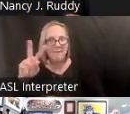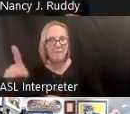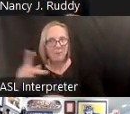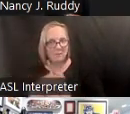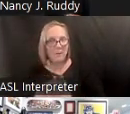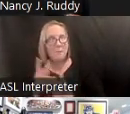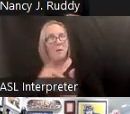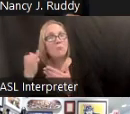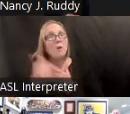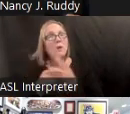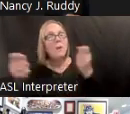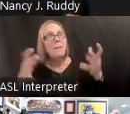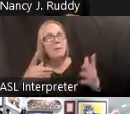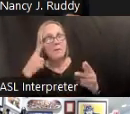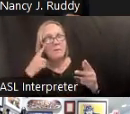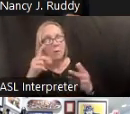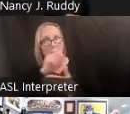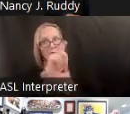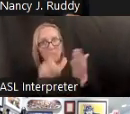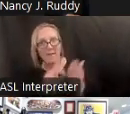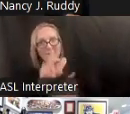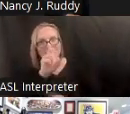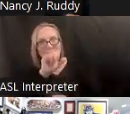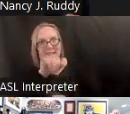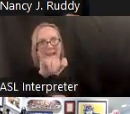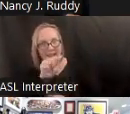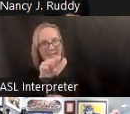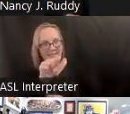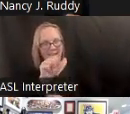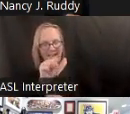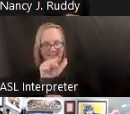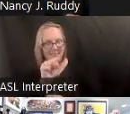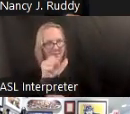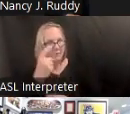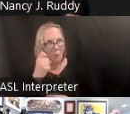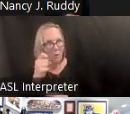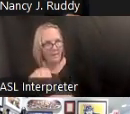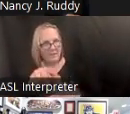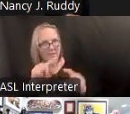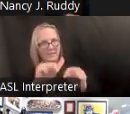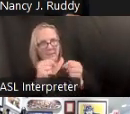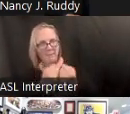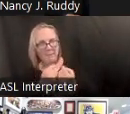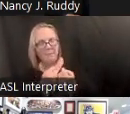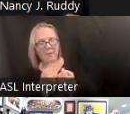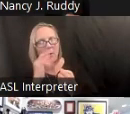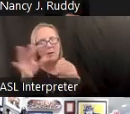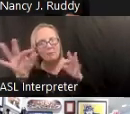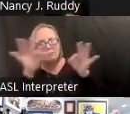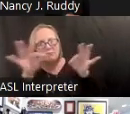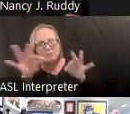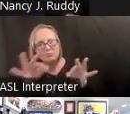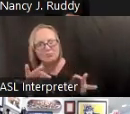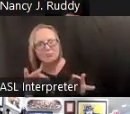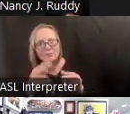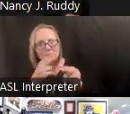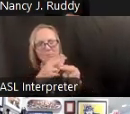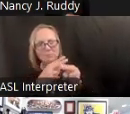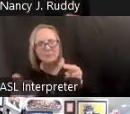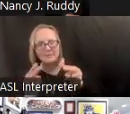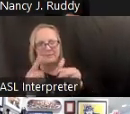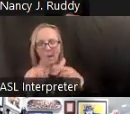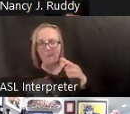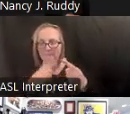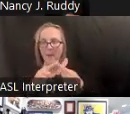for the preparation of the draft EIS for the applicant team. In the next few slides, I'm going to provide a brief summary of the contents